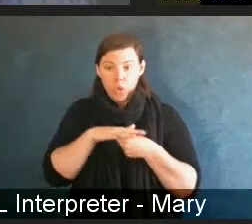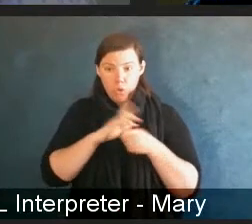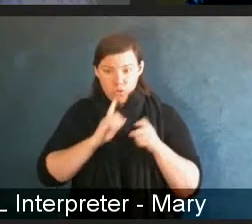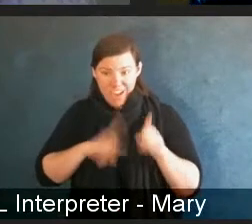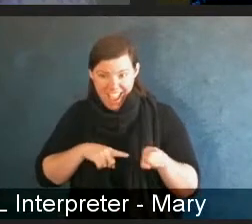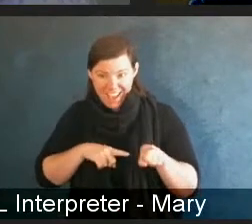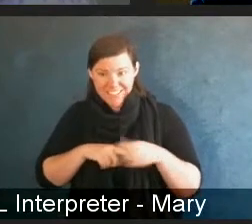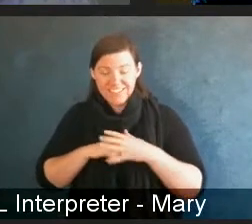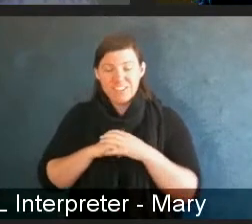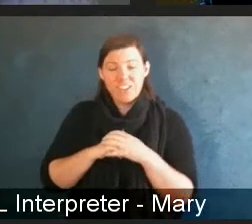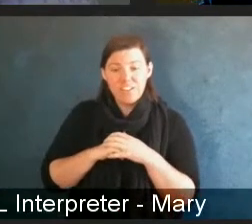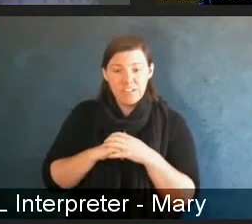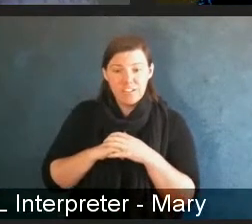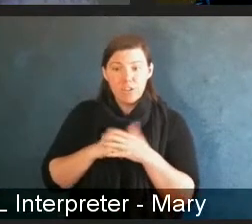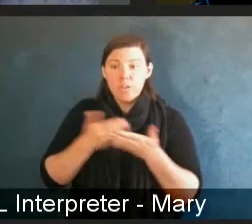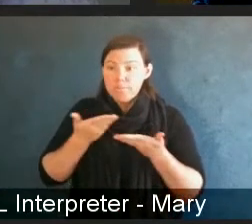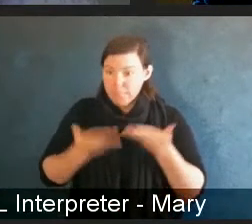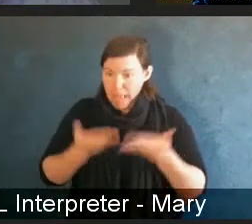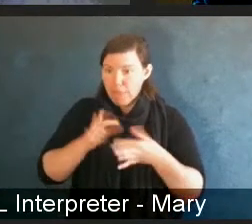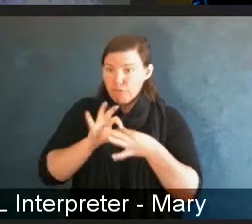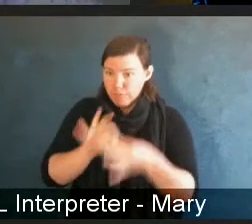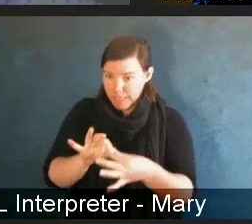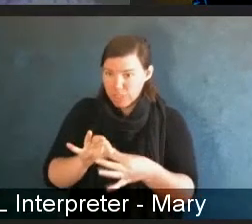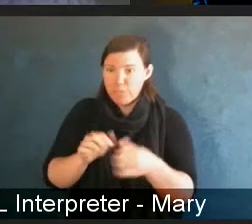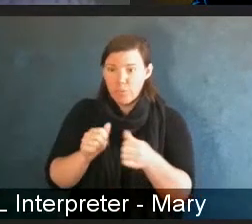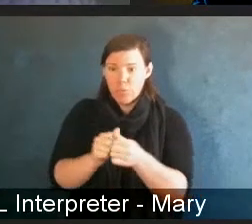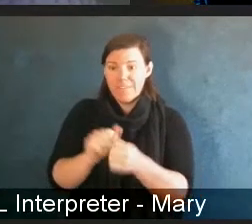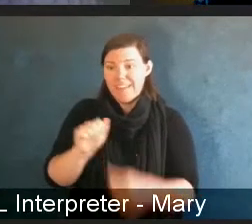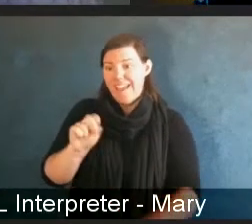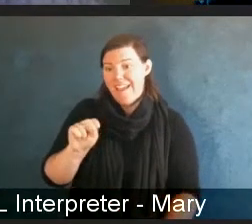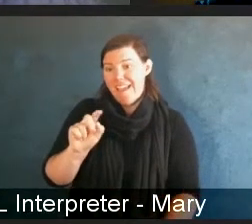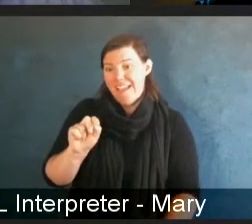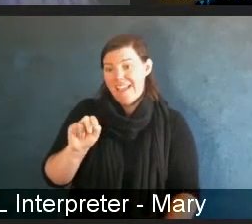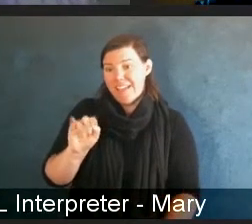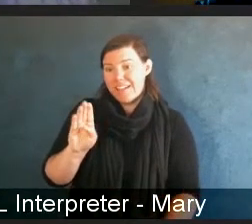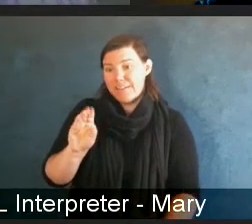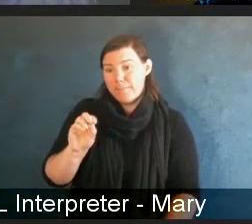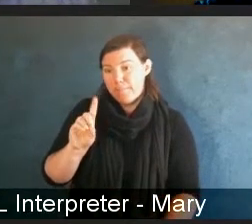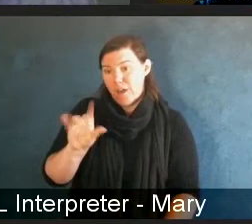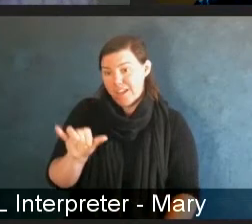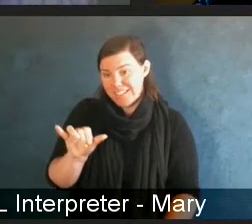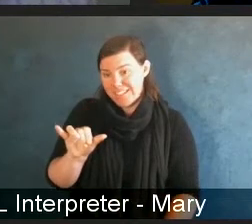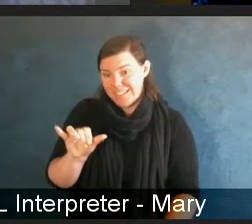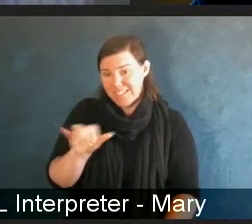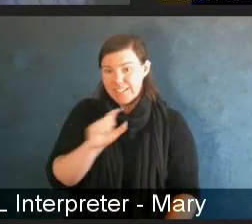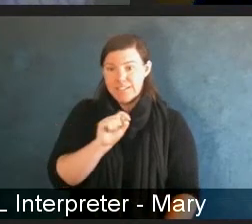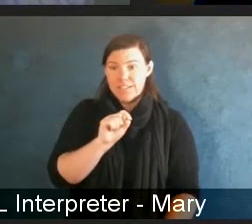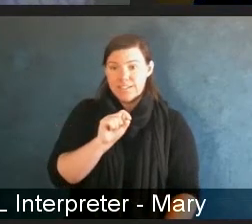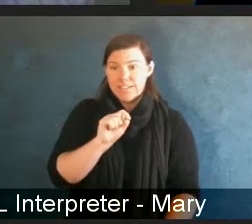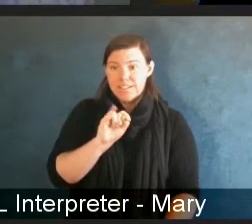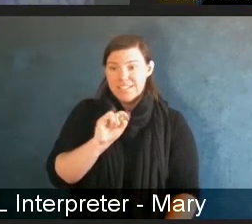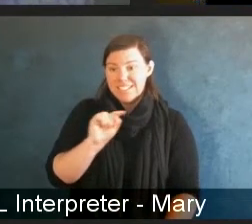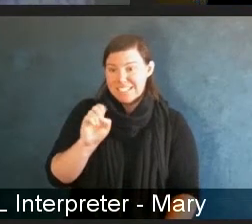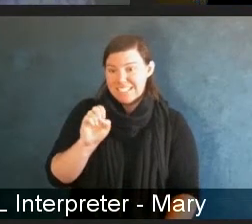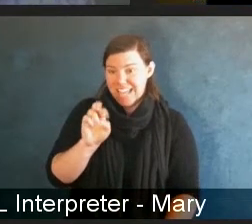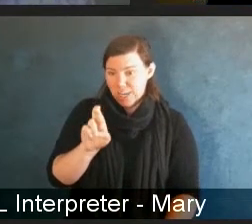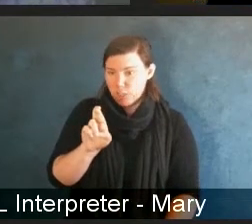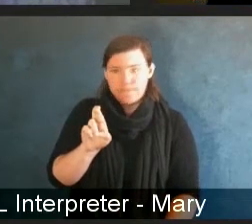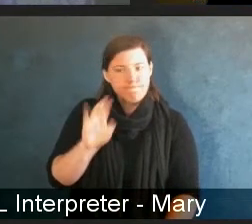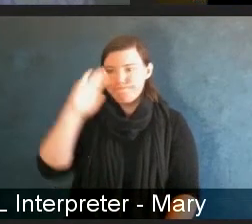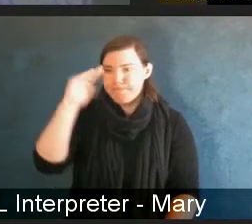with antibody measurement, for example, antibody titers. And oftentimes that does not bear out to be